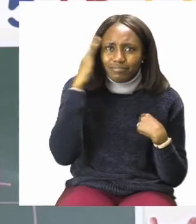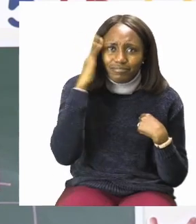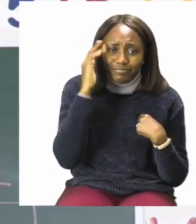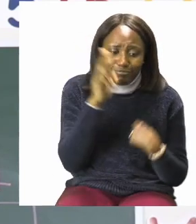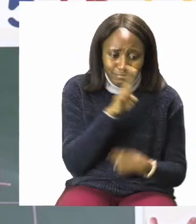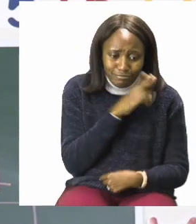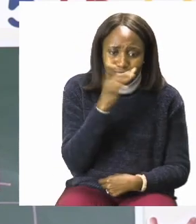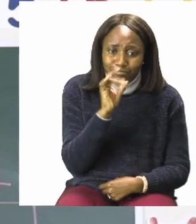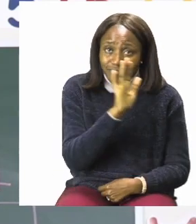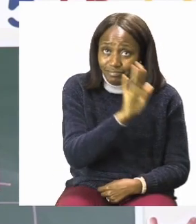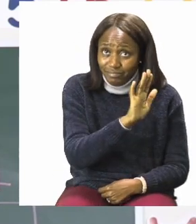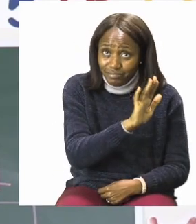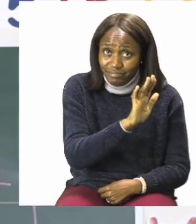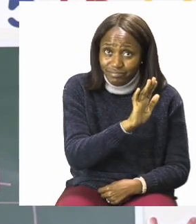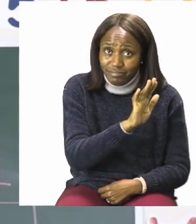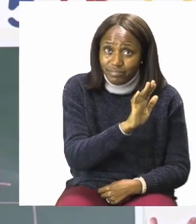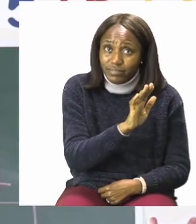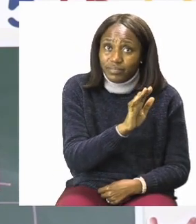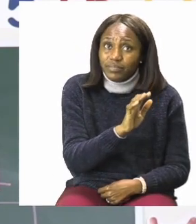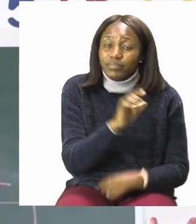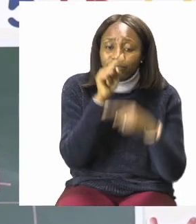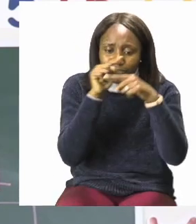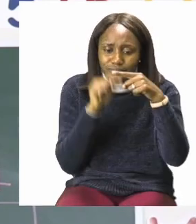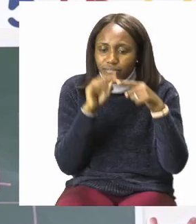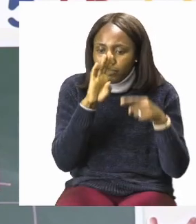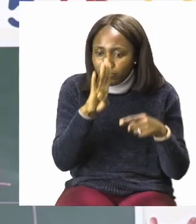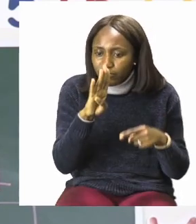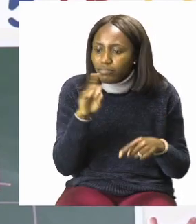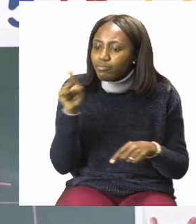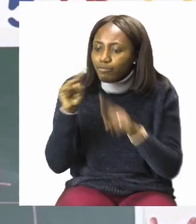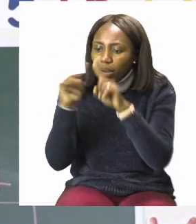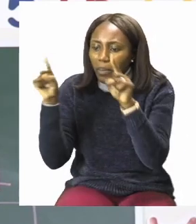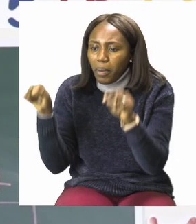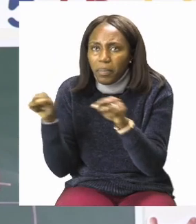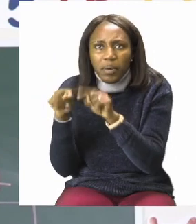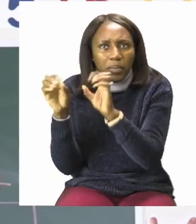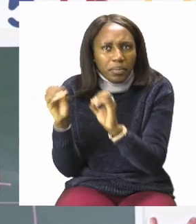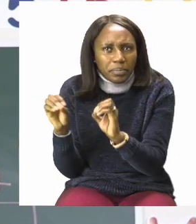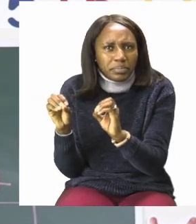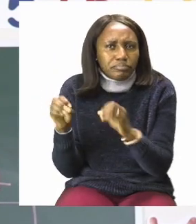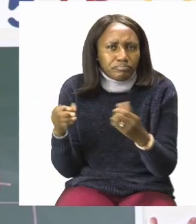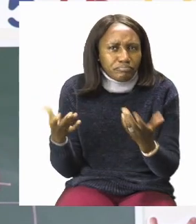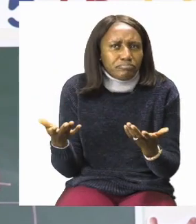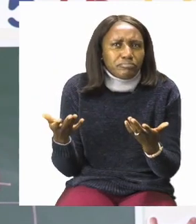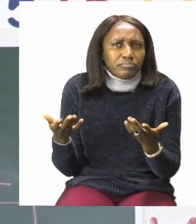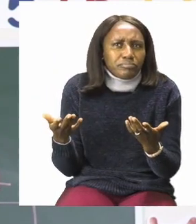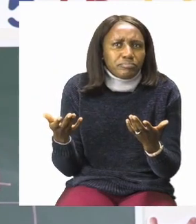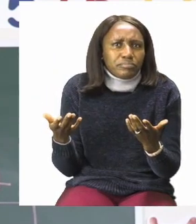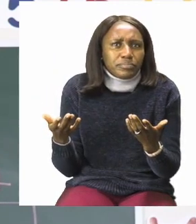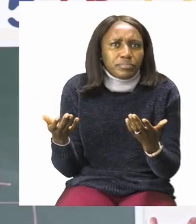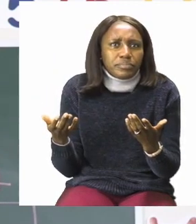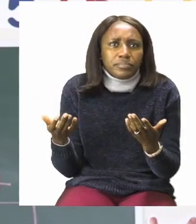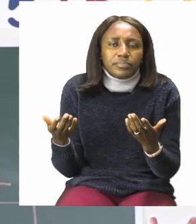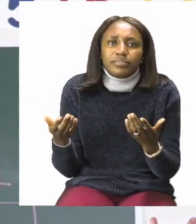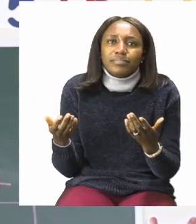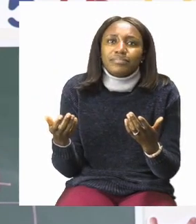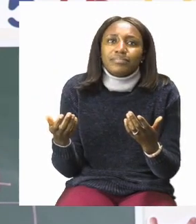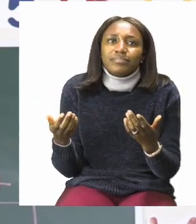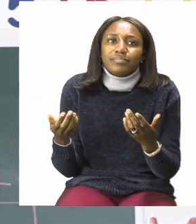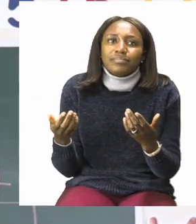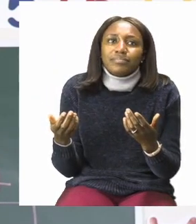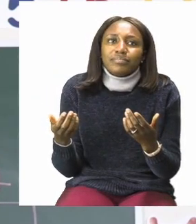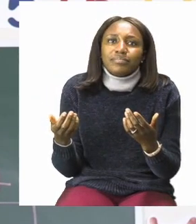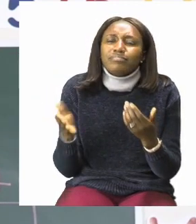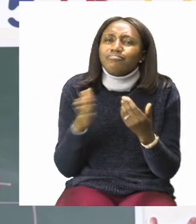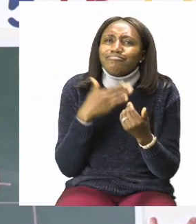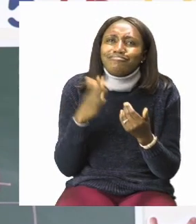have 28. We have 28 divided by 4 equals box. Now you can work this out very